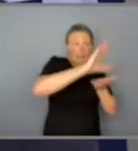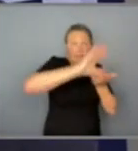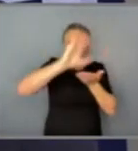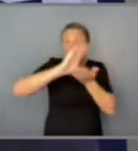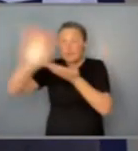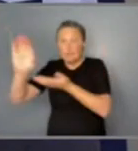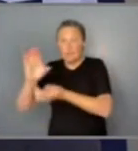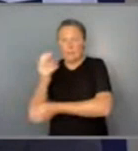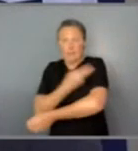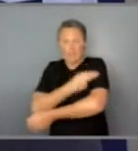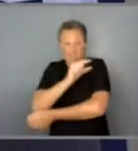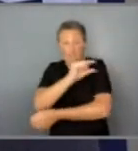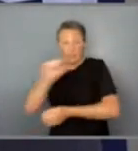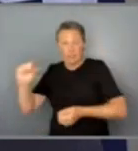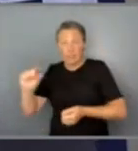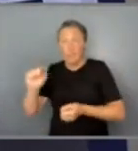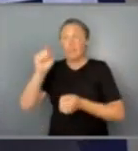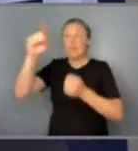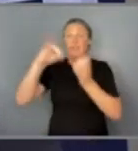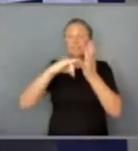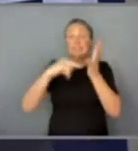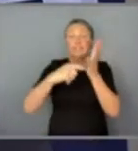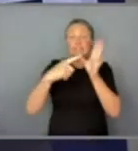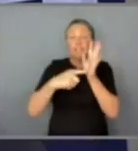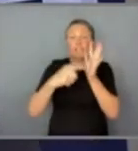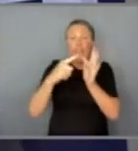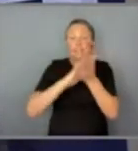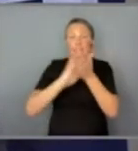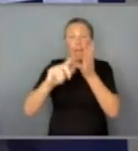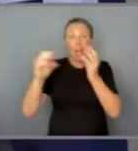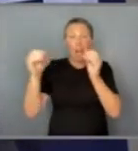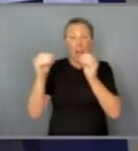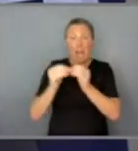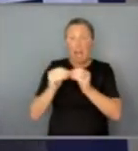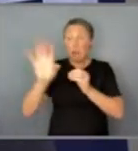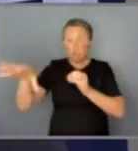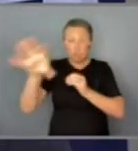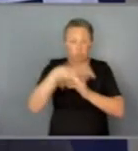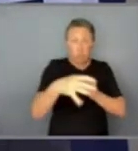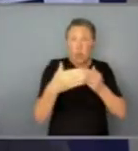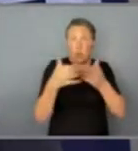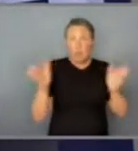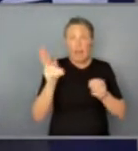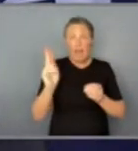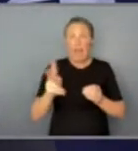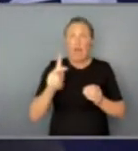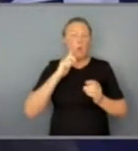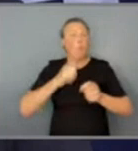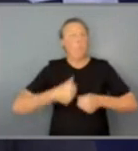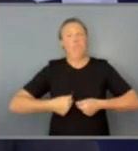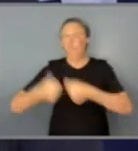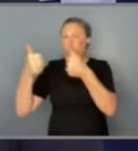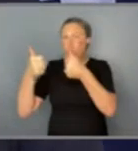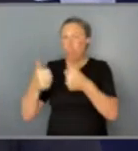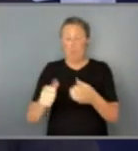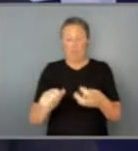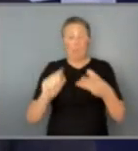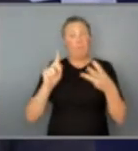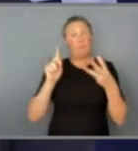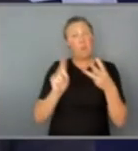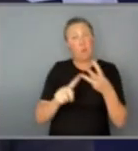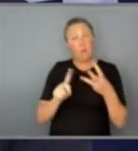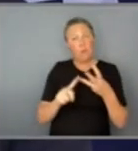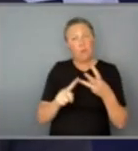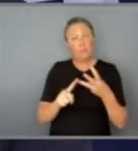can continue to increase and move forward with confidence. The third area is ensuring we get the right